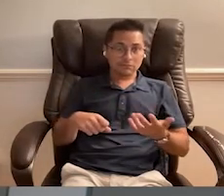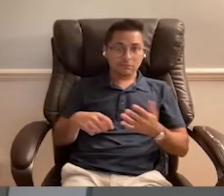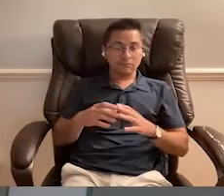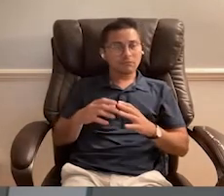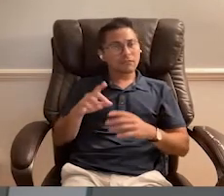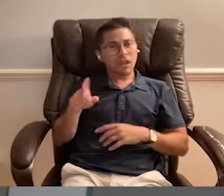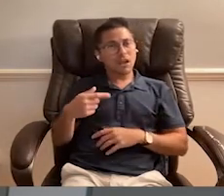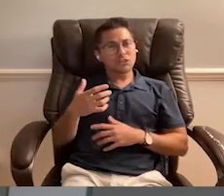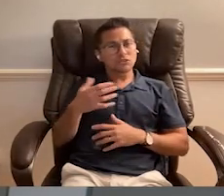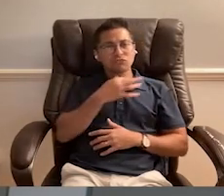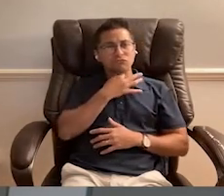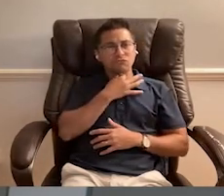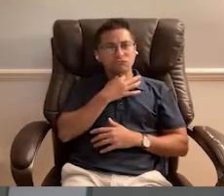can,